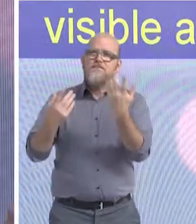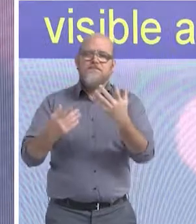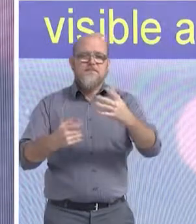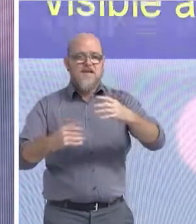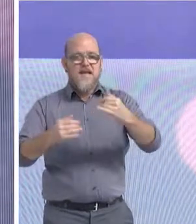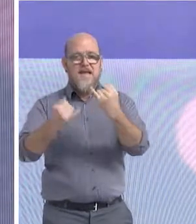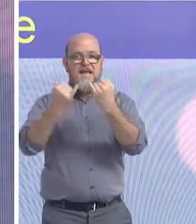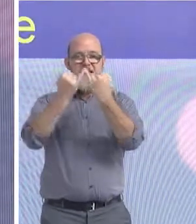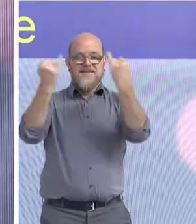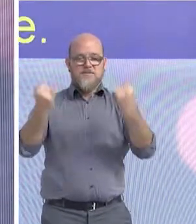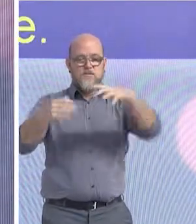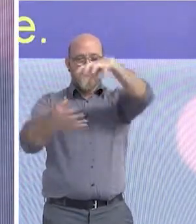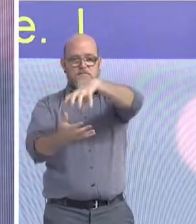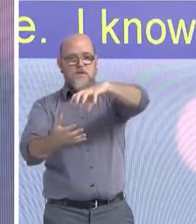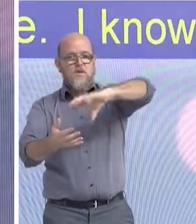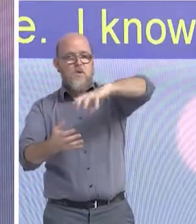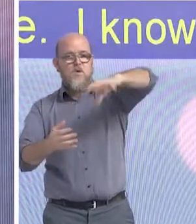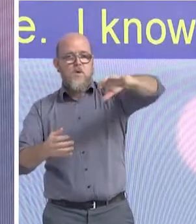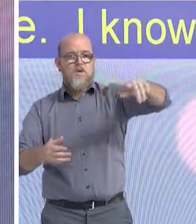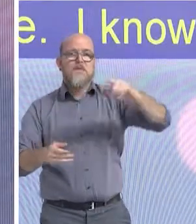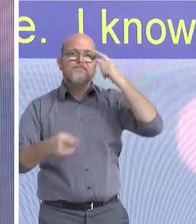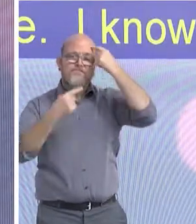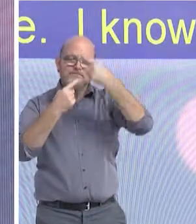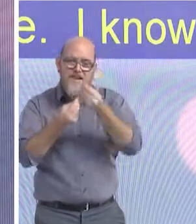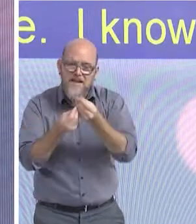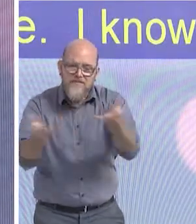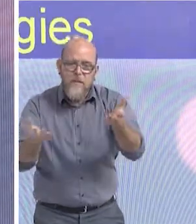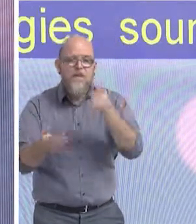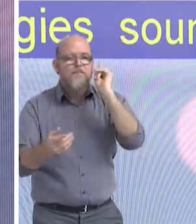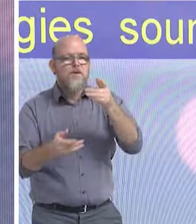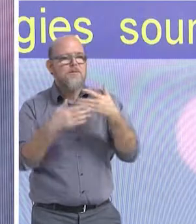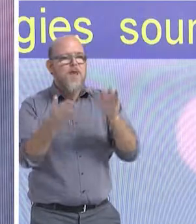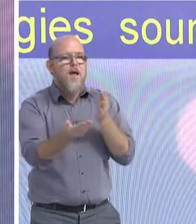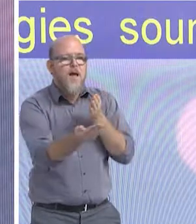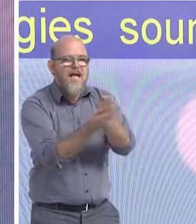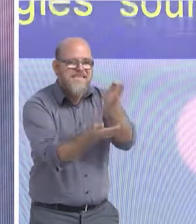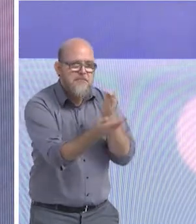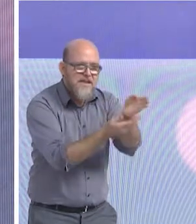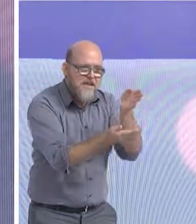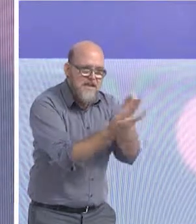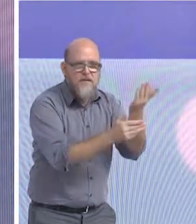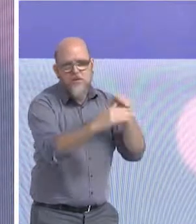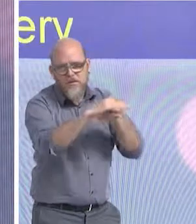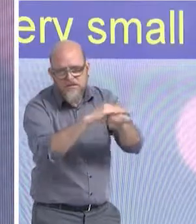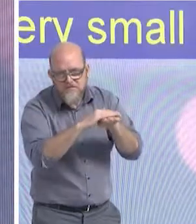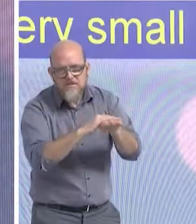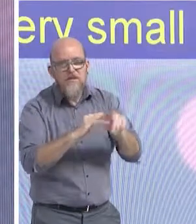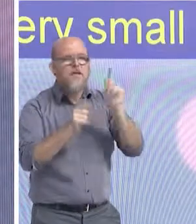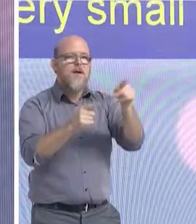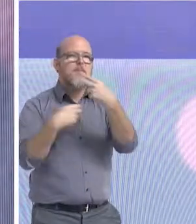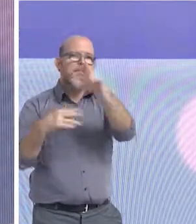I know even those terminologies sound very abstract, but one very small piece I'm doing is asking the Council, which is all of